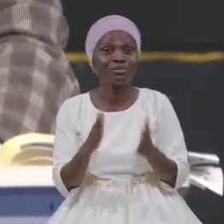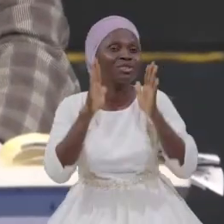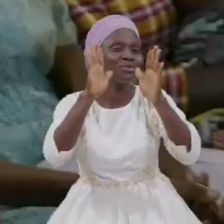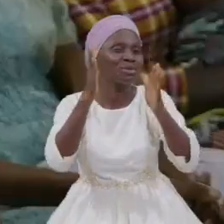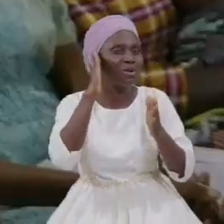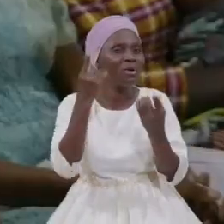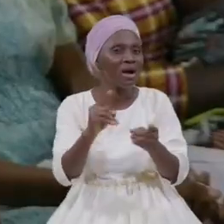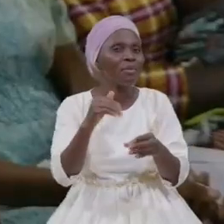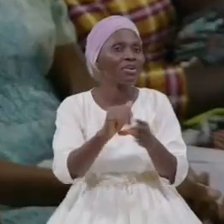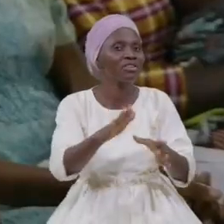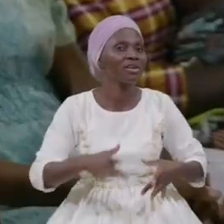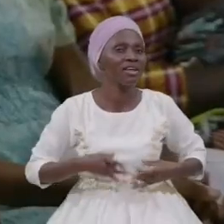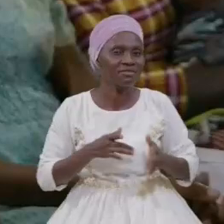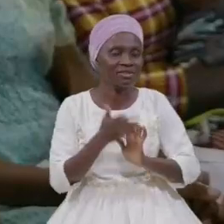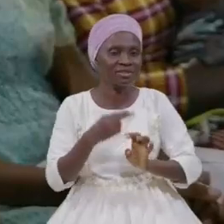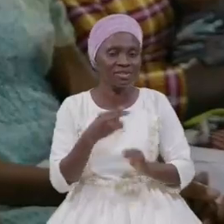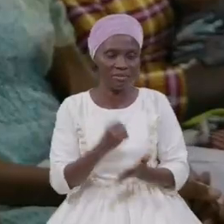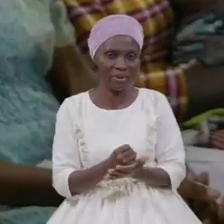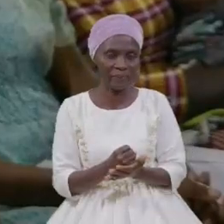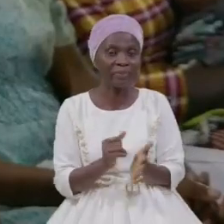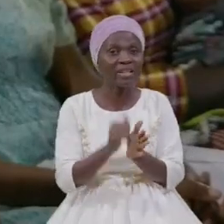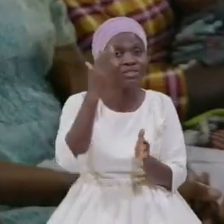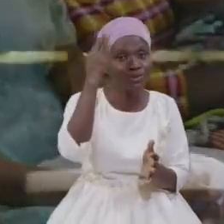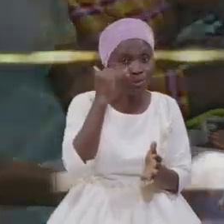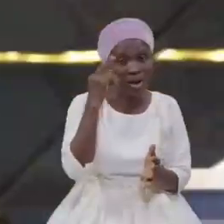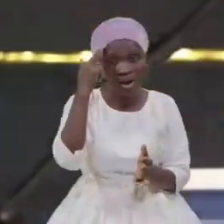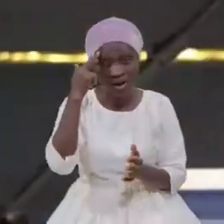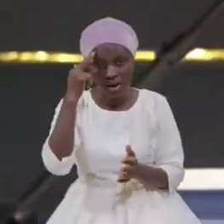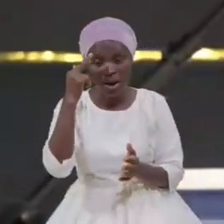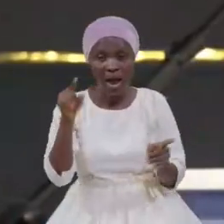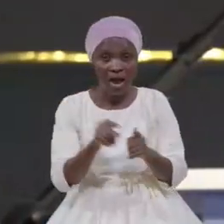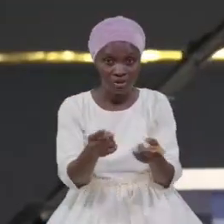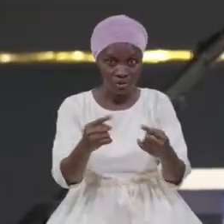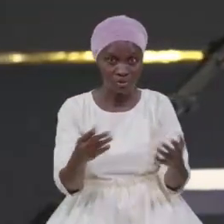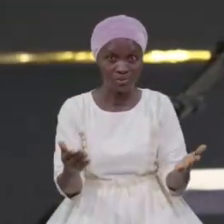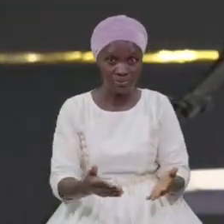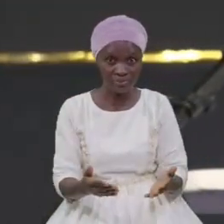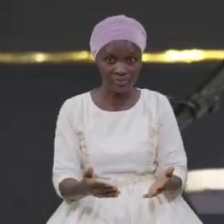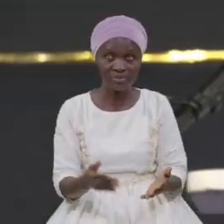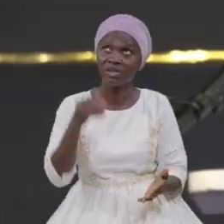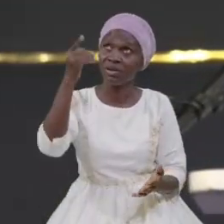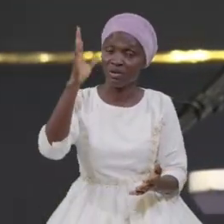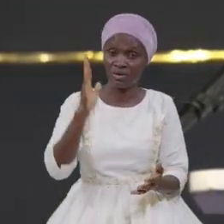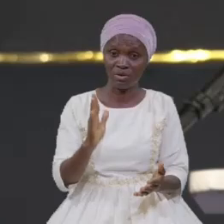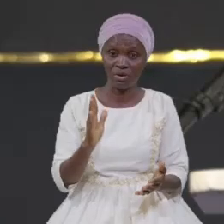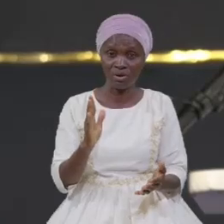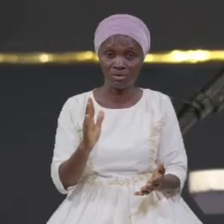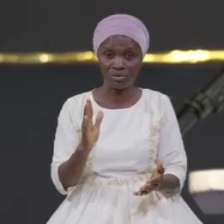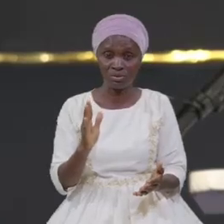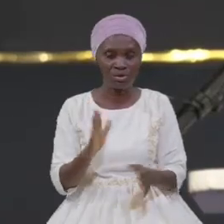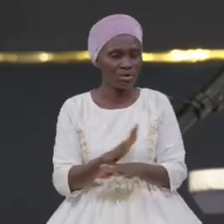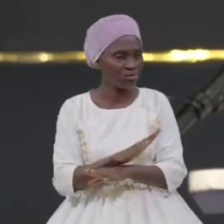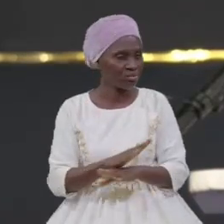life. That's the reason why, as you come, God doesn't want you to be